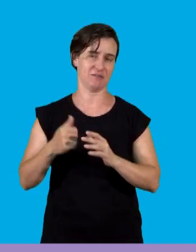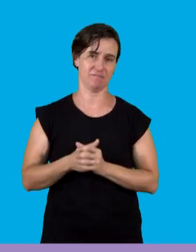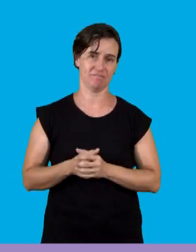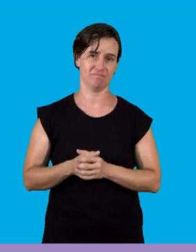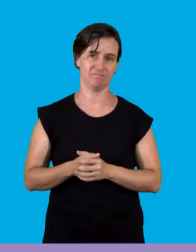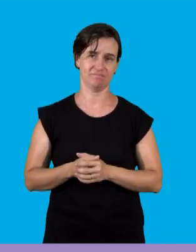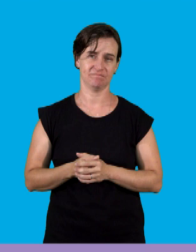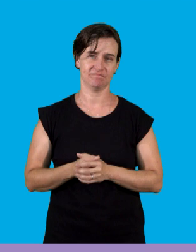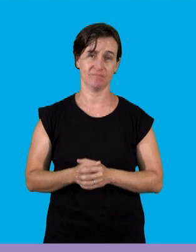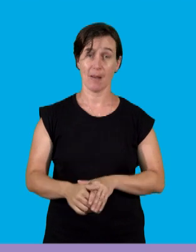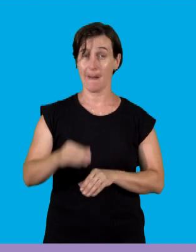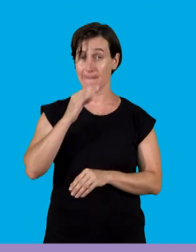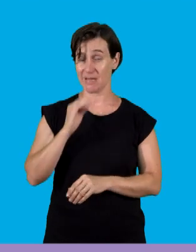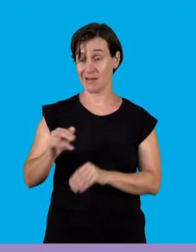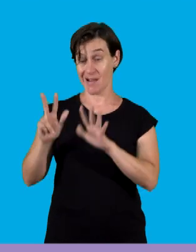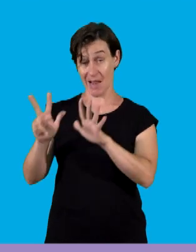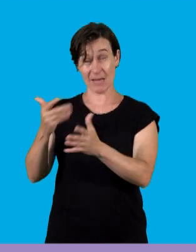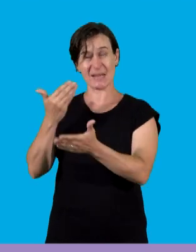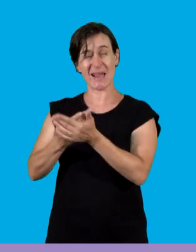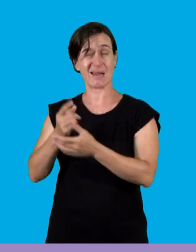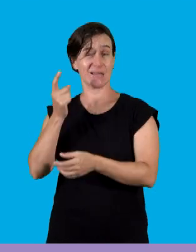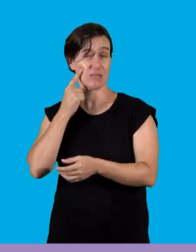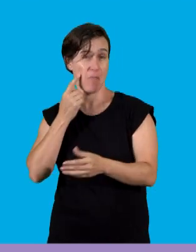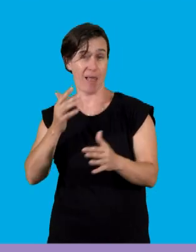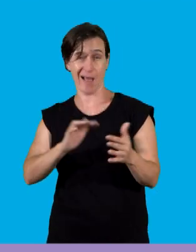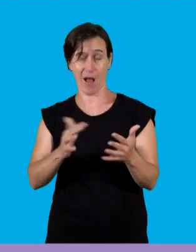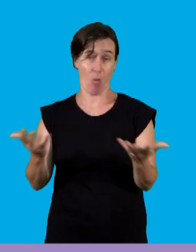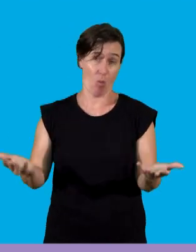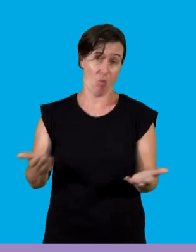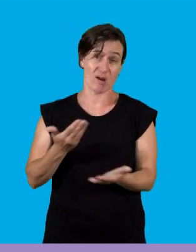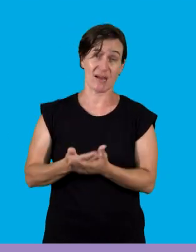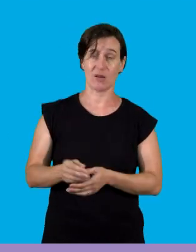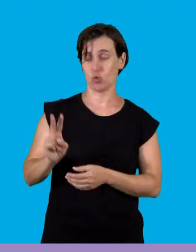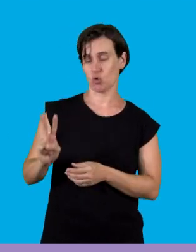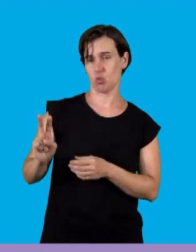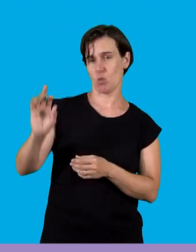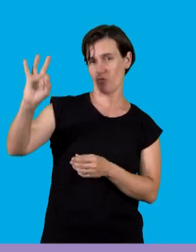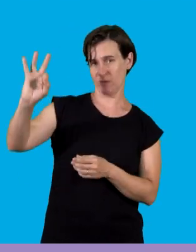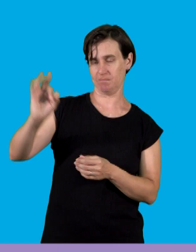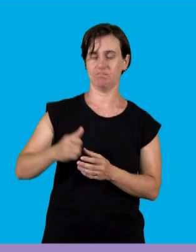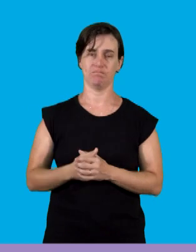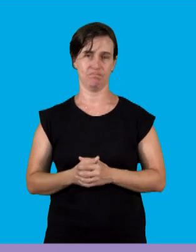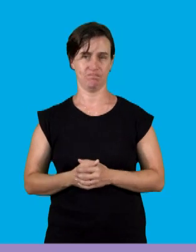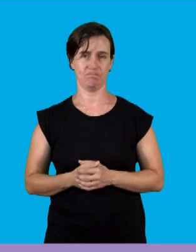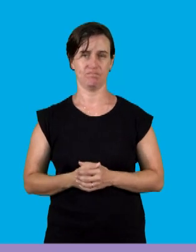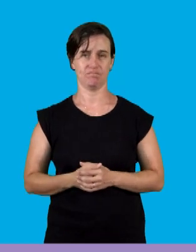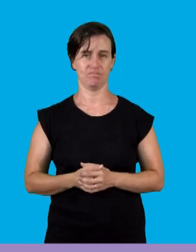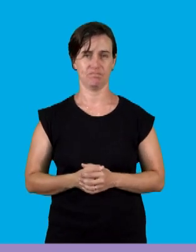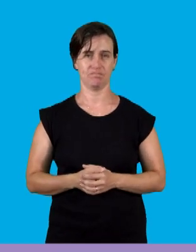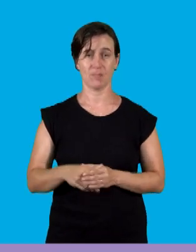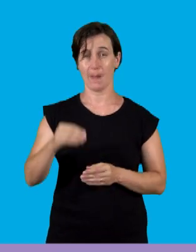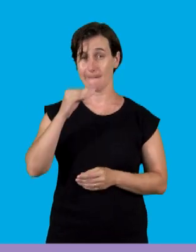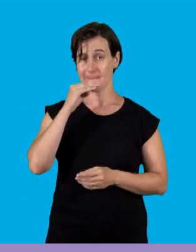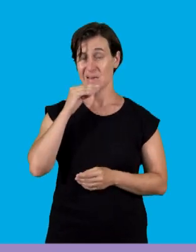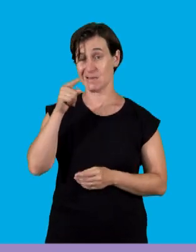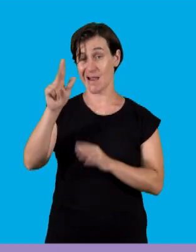is an 8, and we know that an 8 can be written as 2 exponent 3. So